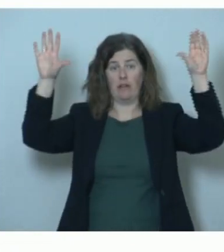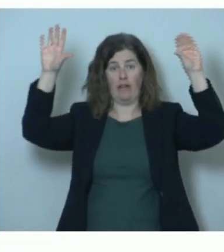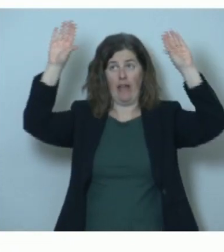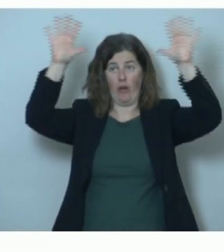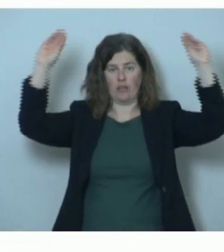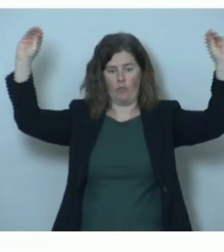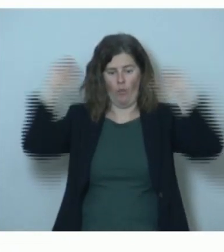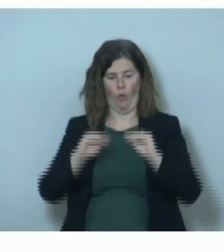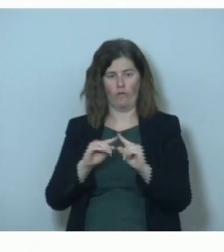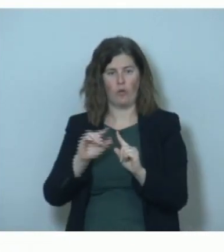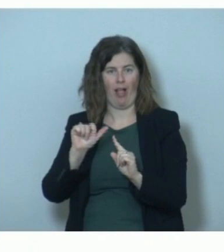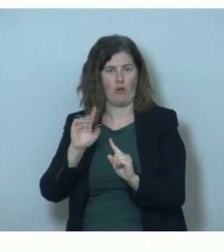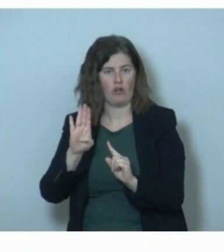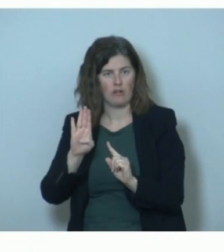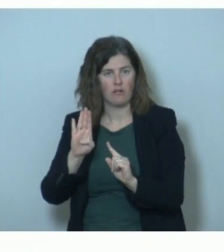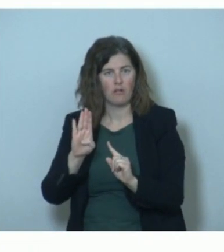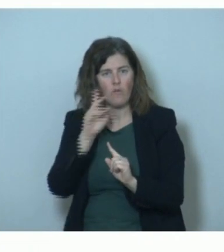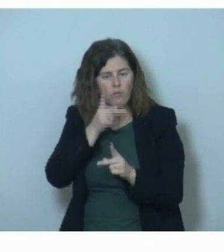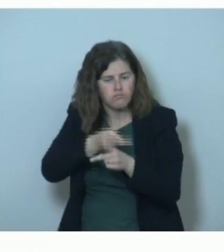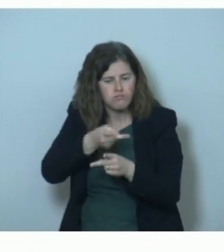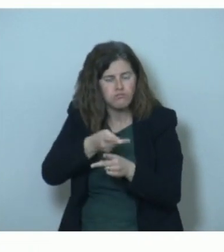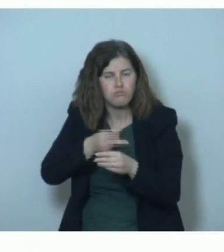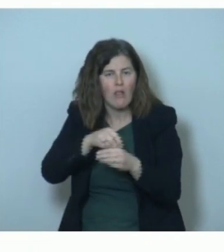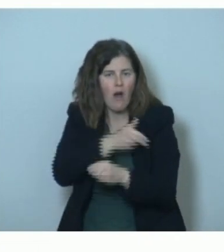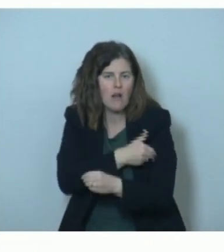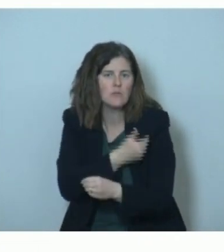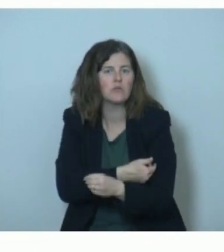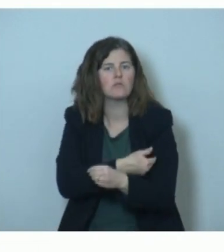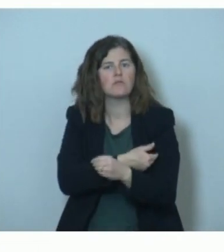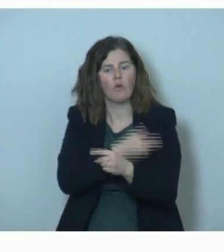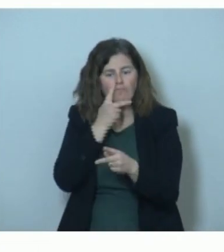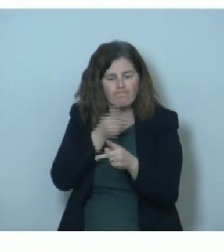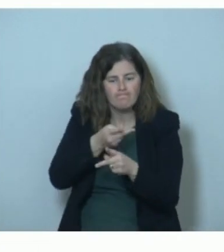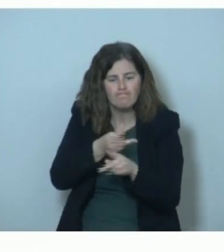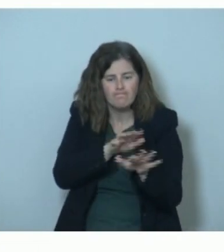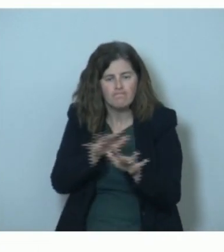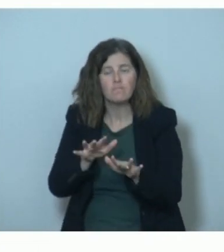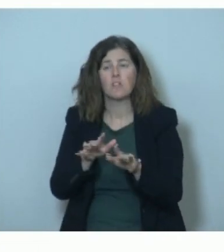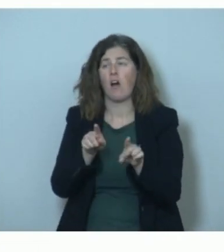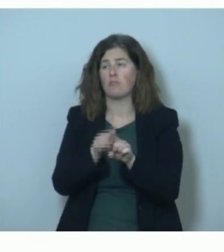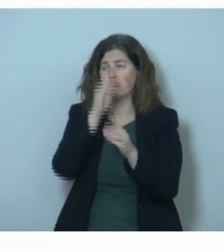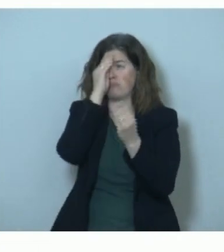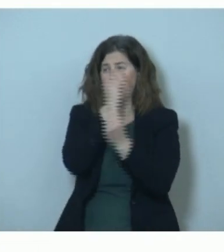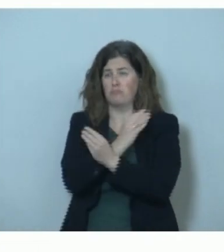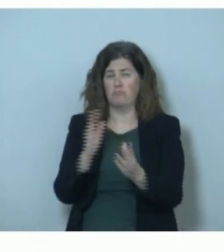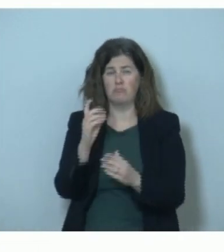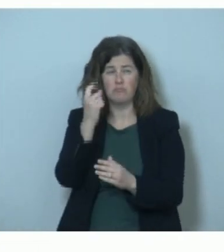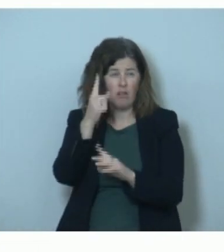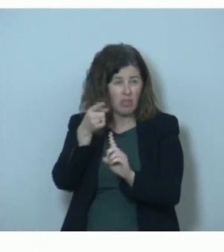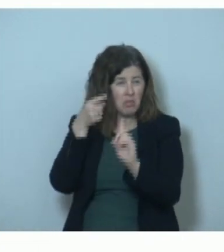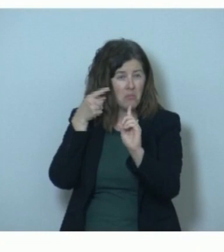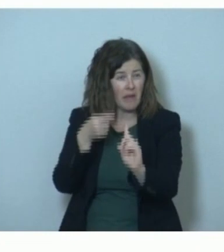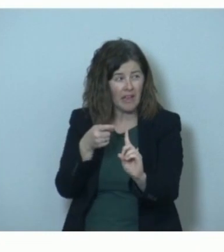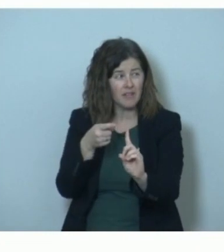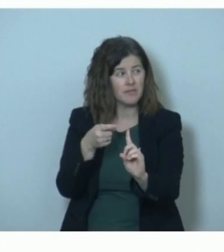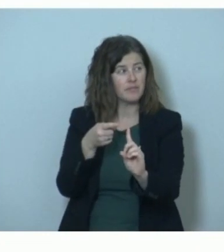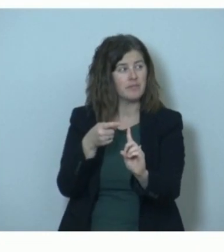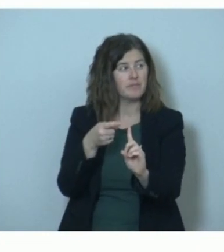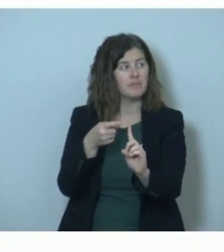into Albuquerque for care, mainly for COVID patients. Also wanted to mention, though, that the main